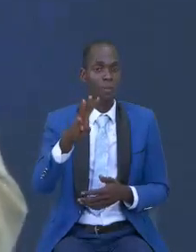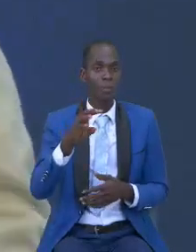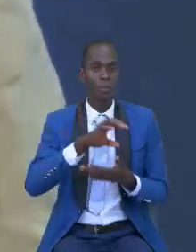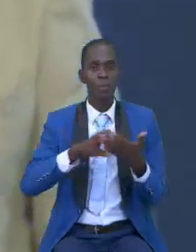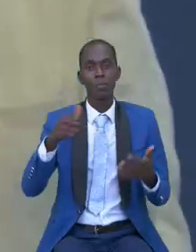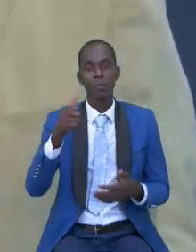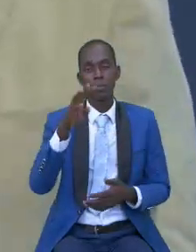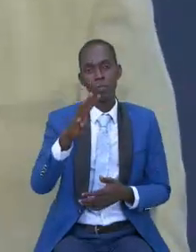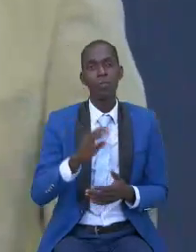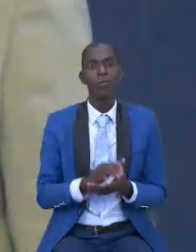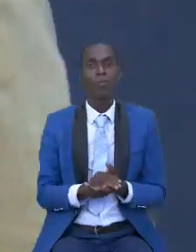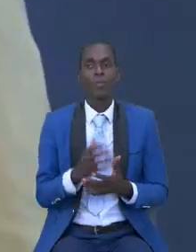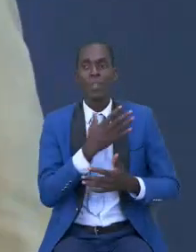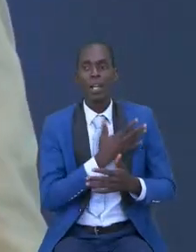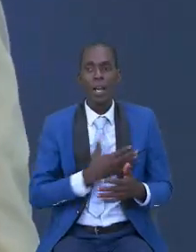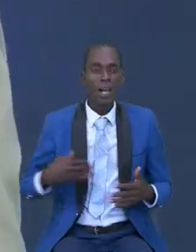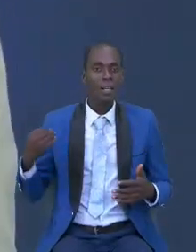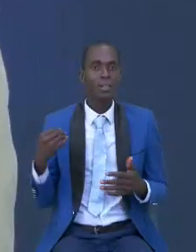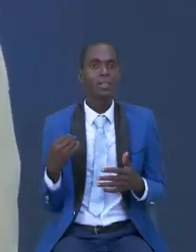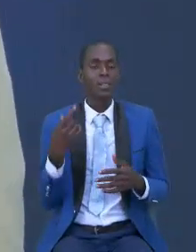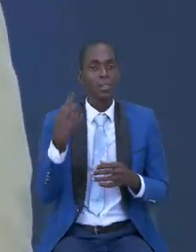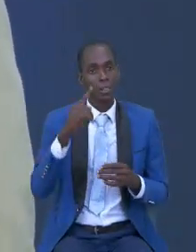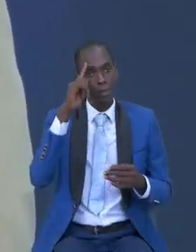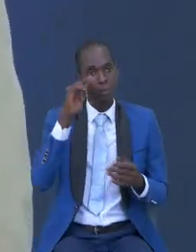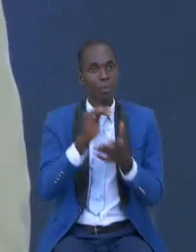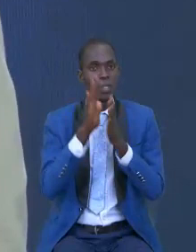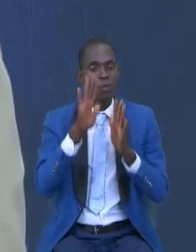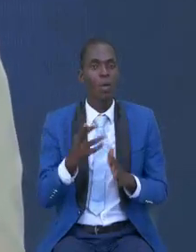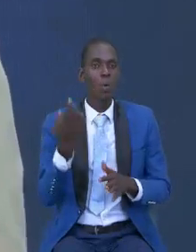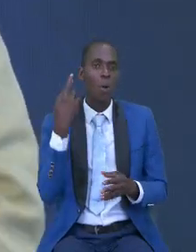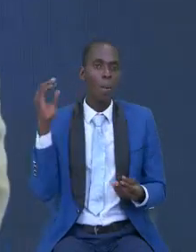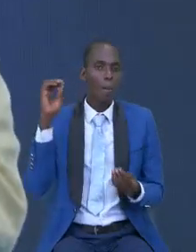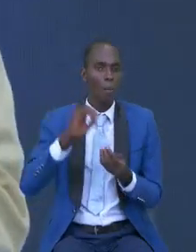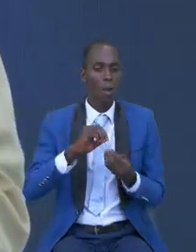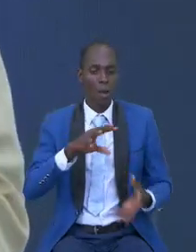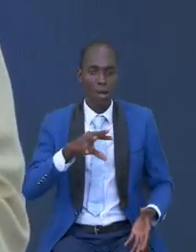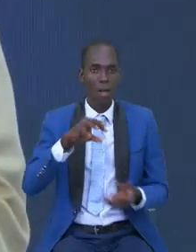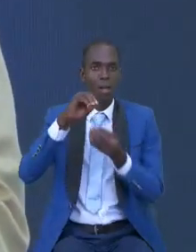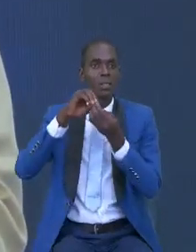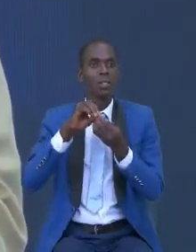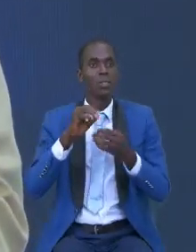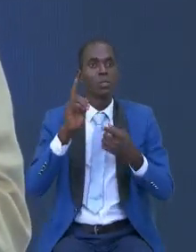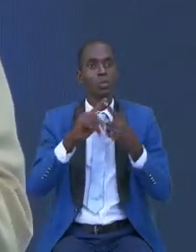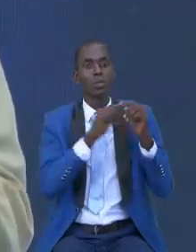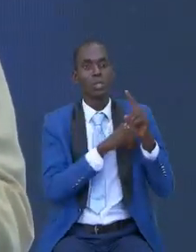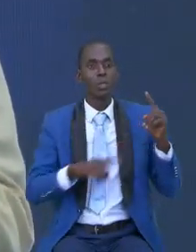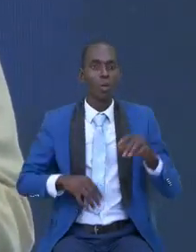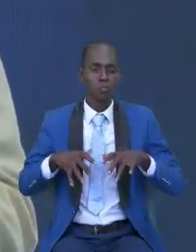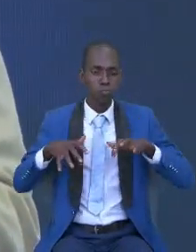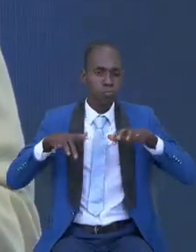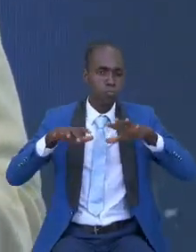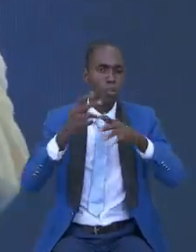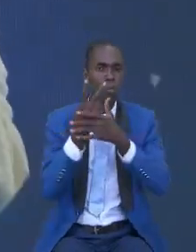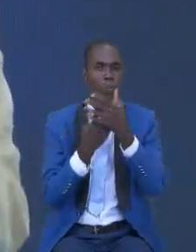it says, and believers who are the more added to the Lord, multitudes both of